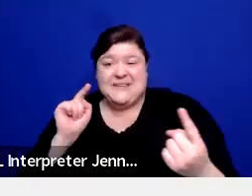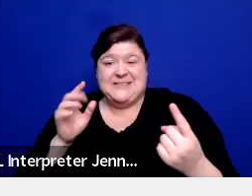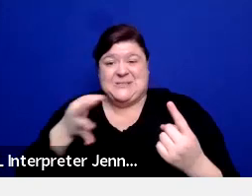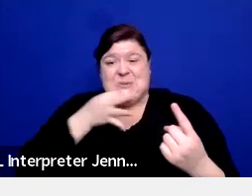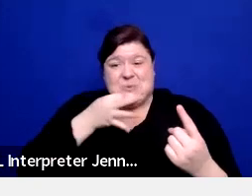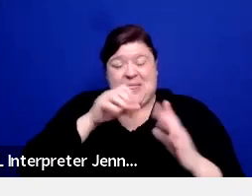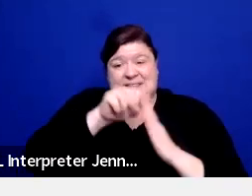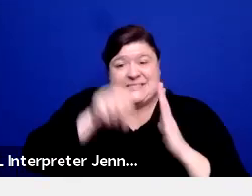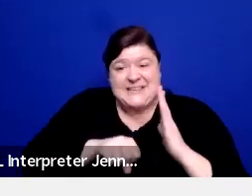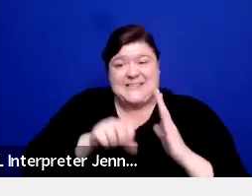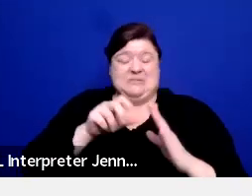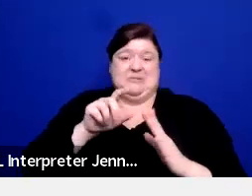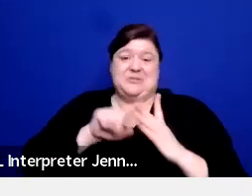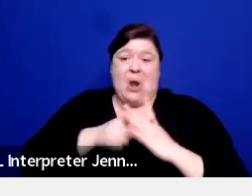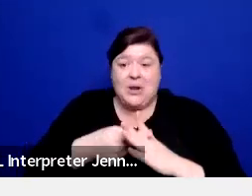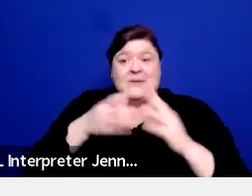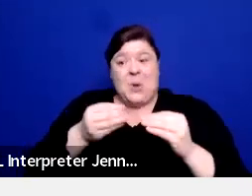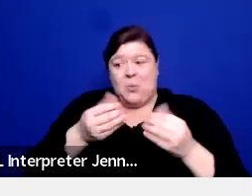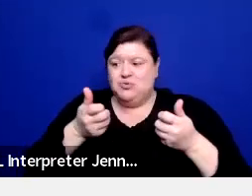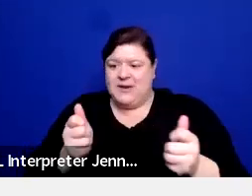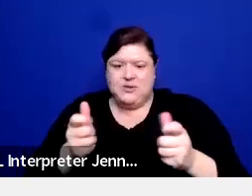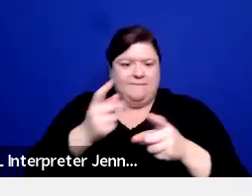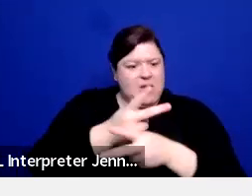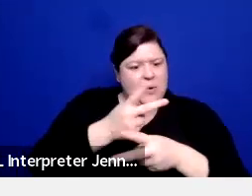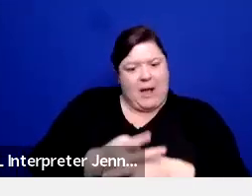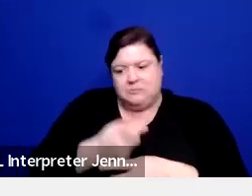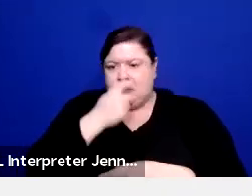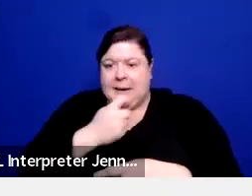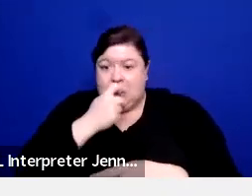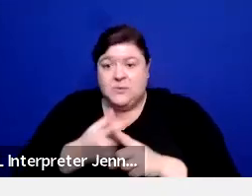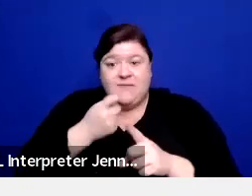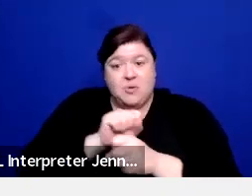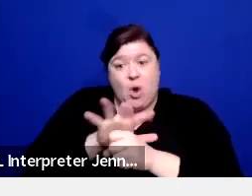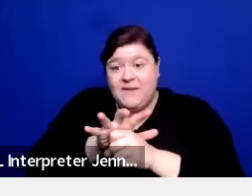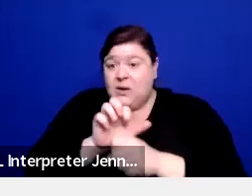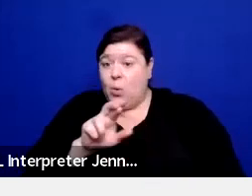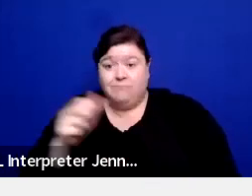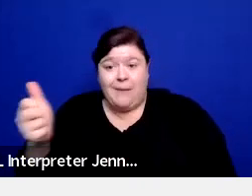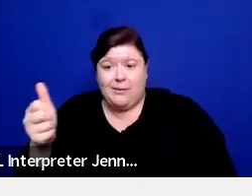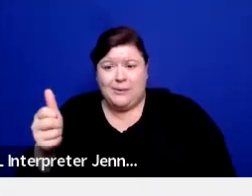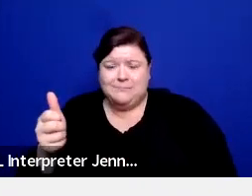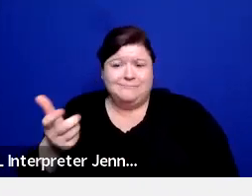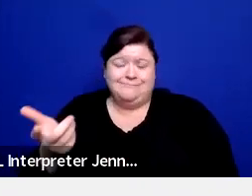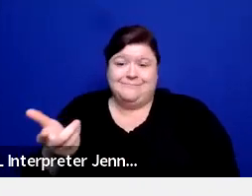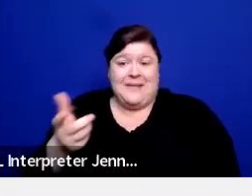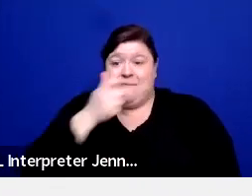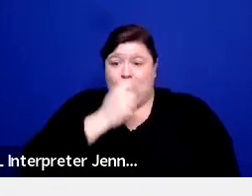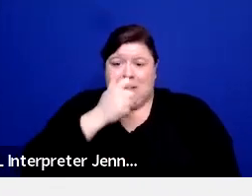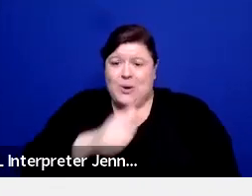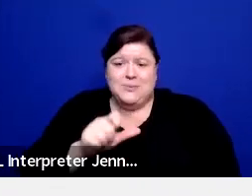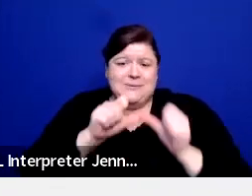So starting to distinguish what is a COVID runny nose versus a runny nose from something else can be tricky. And if the runny nose is chronic,